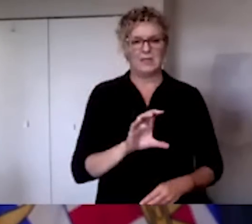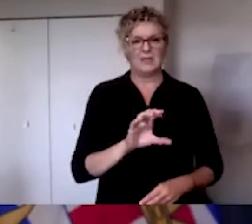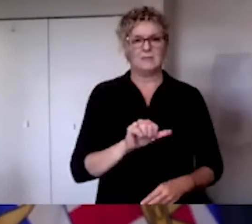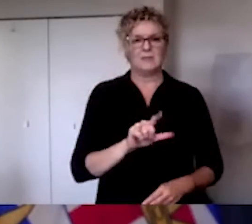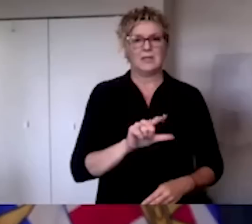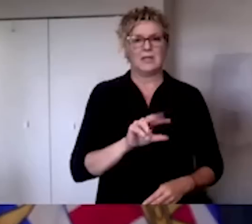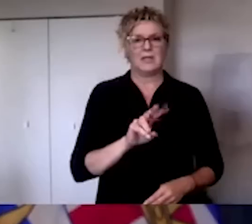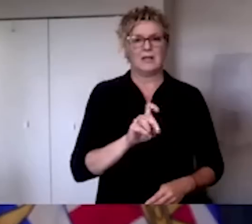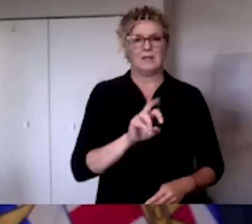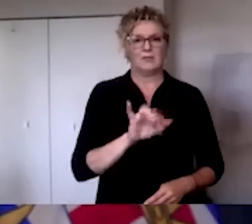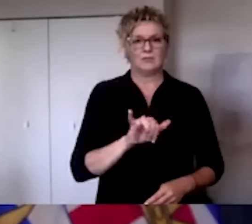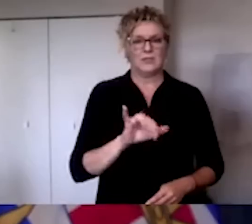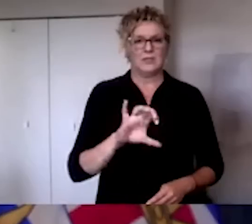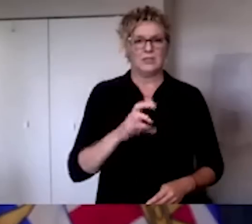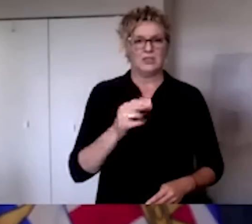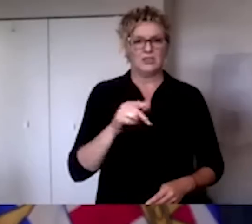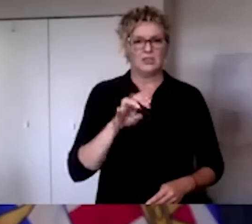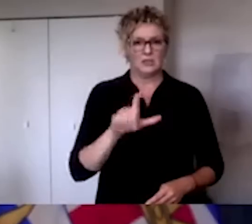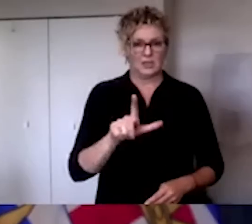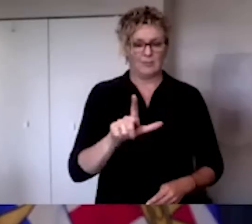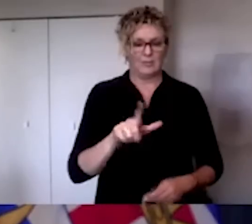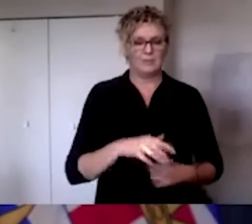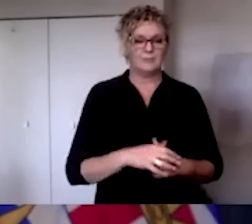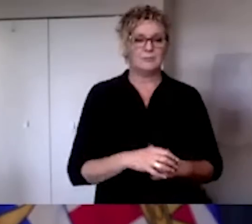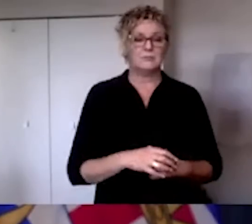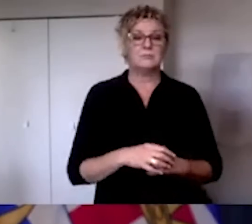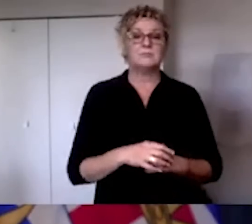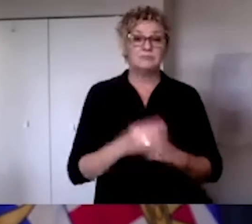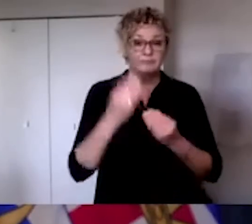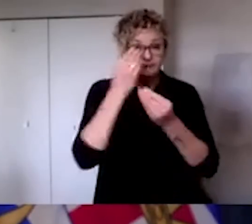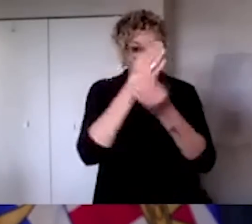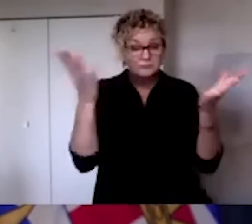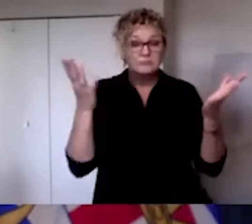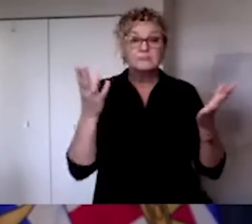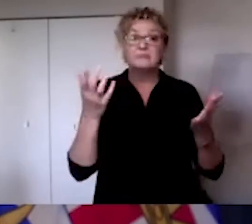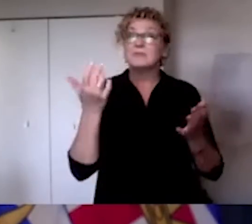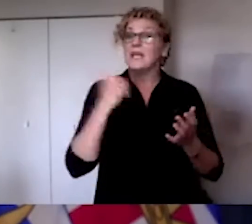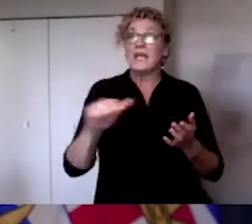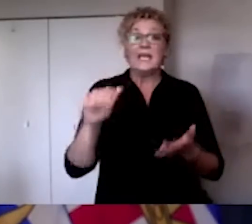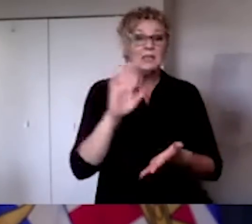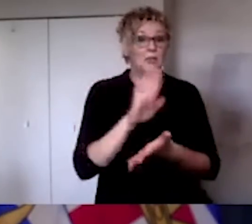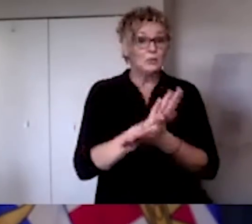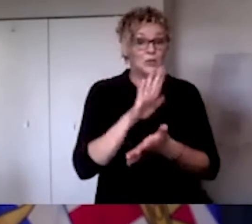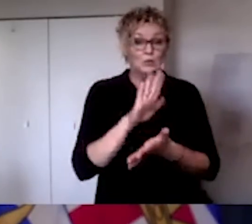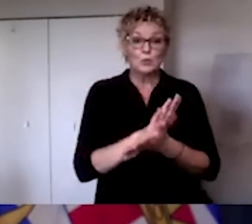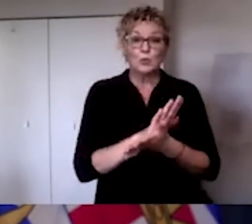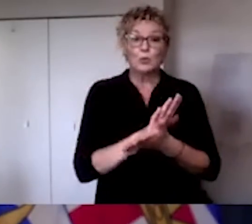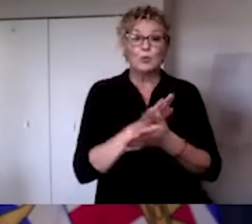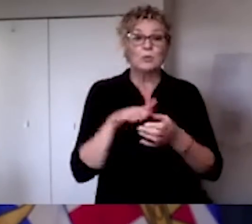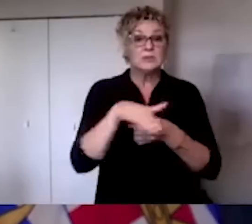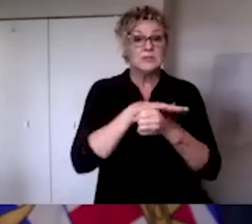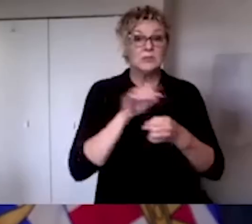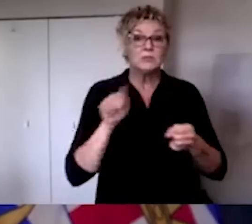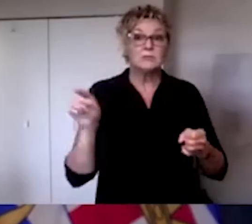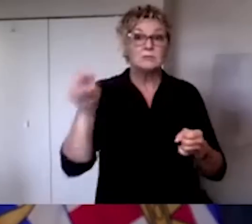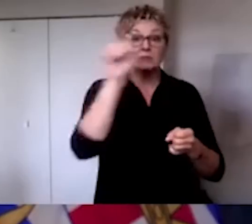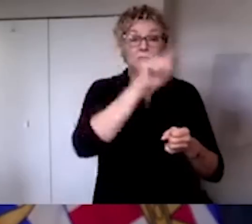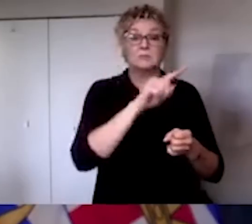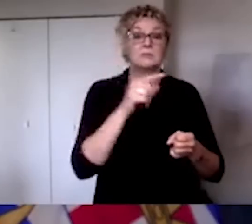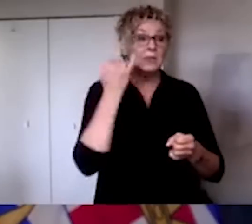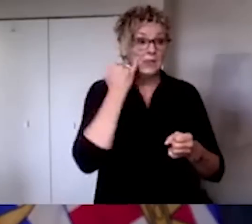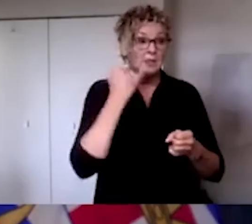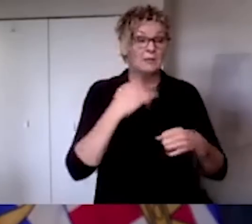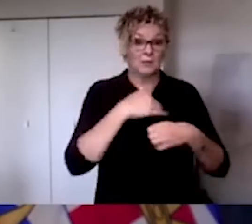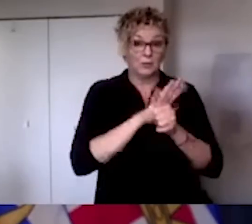alerts and notifications. And I do want to make the point that all health authorities now are consistently